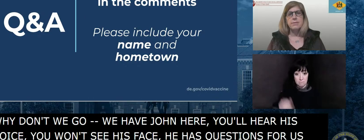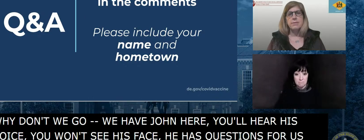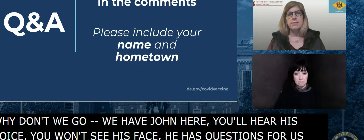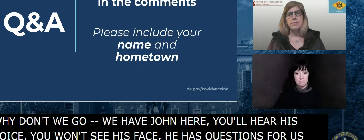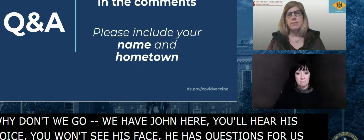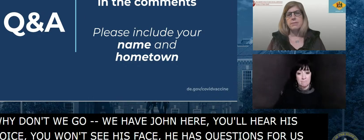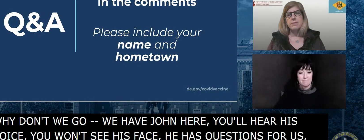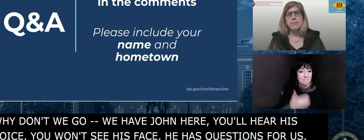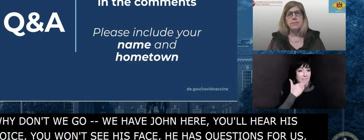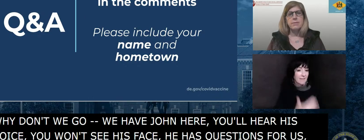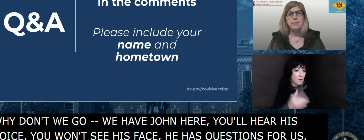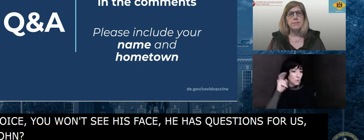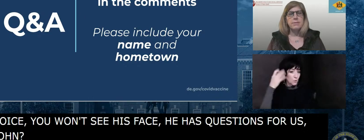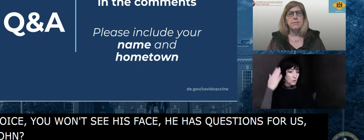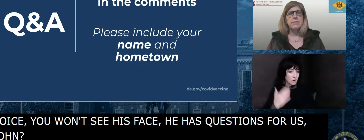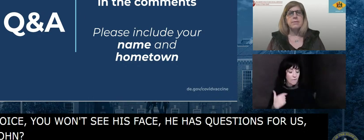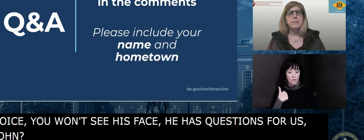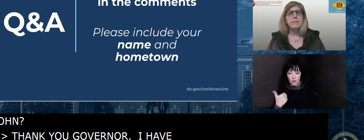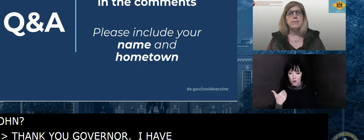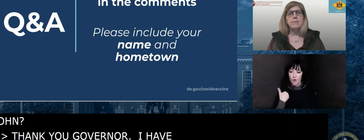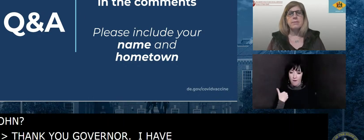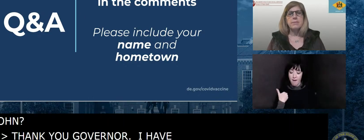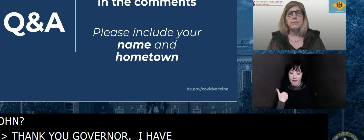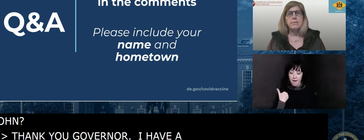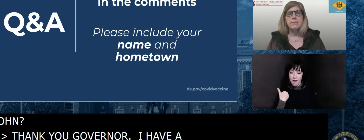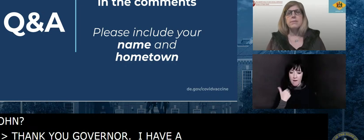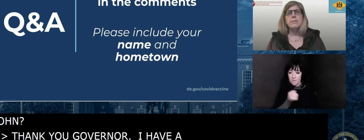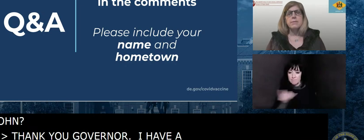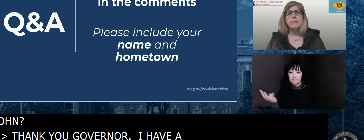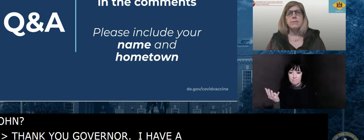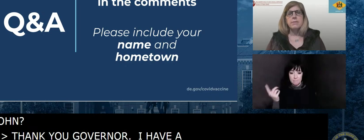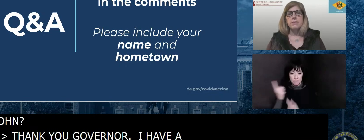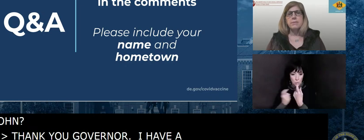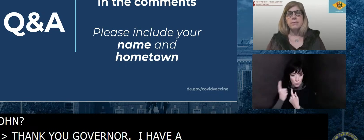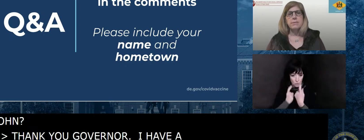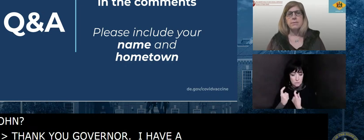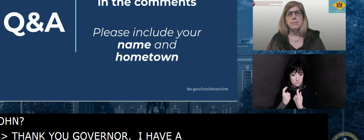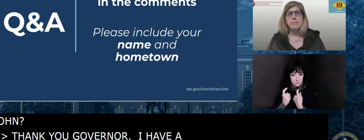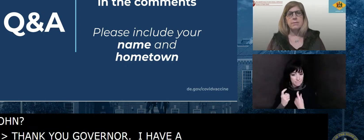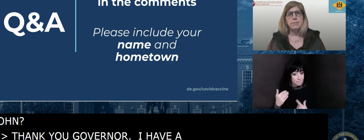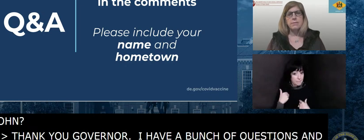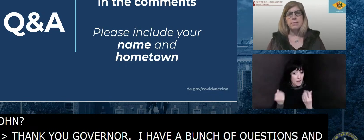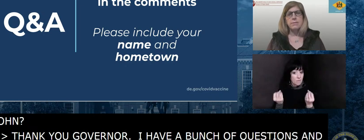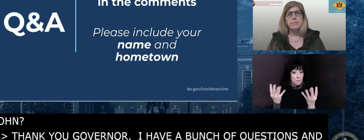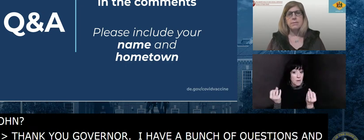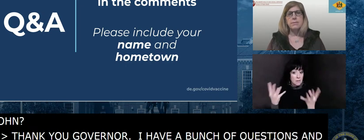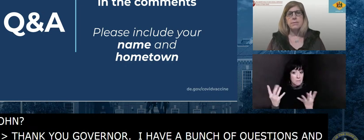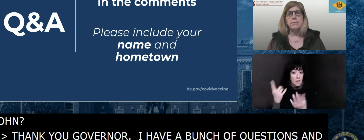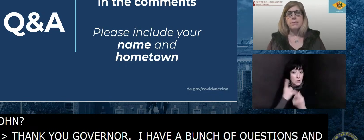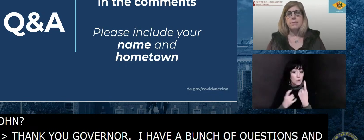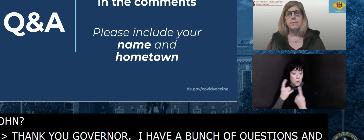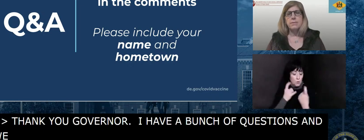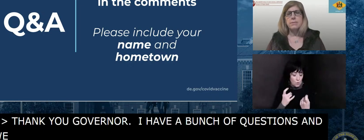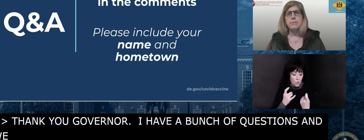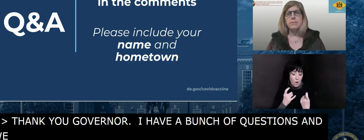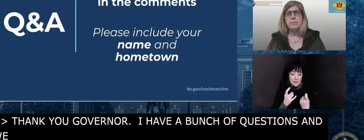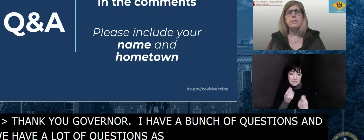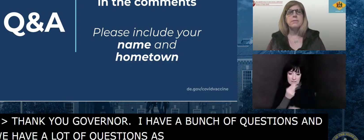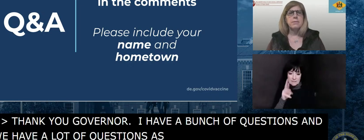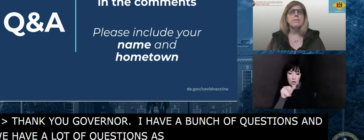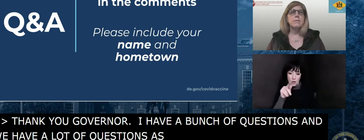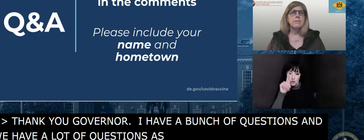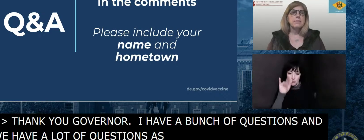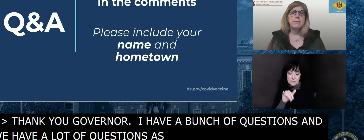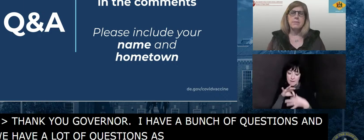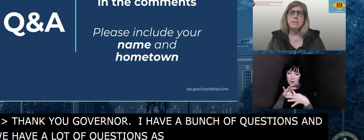Thank you, Governor. I do have a bunch of questions, and we have a lot of questions, as you might expect, Dr. Rattay, on the second dose. I know